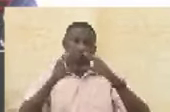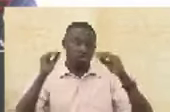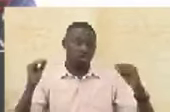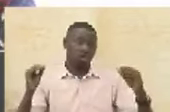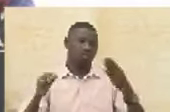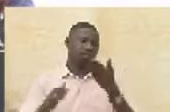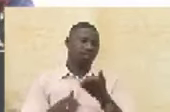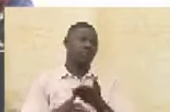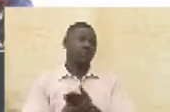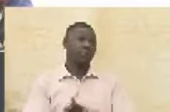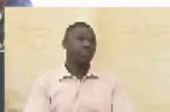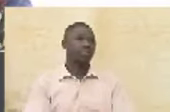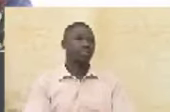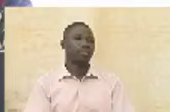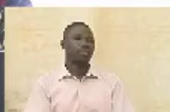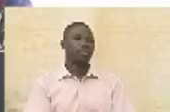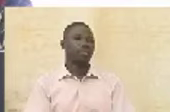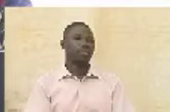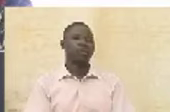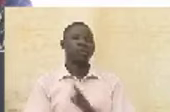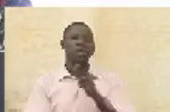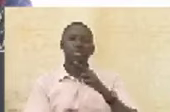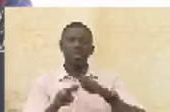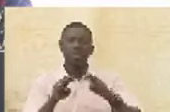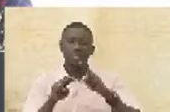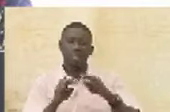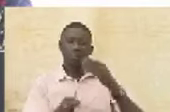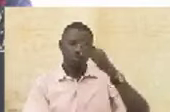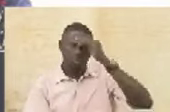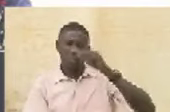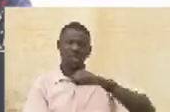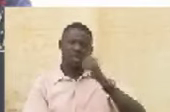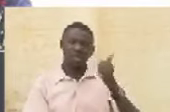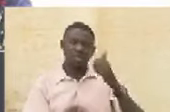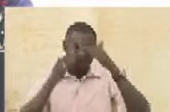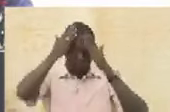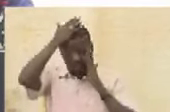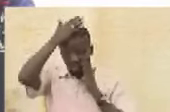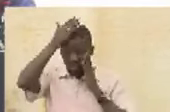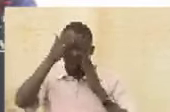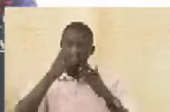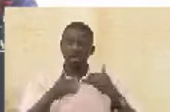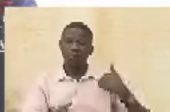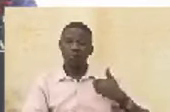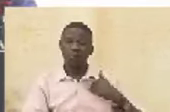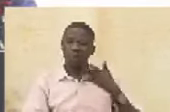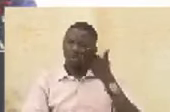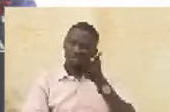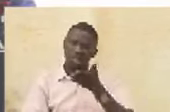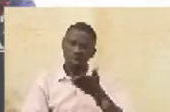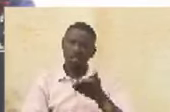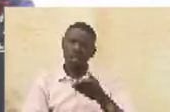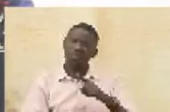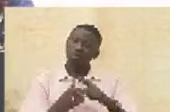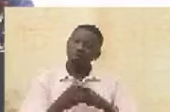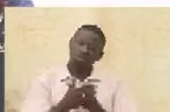hall, where the green boys and the soldiers present there,